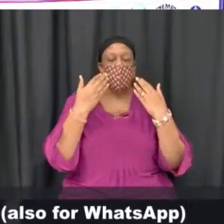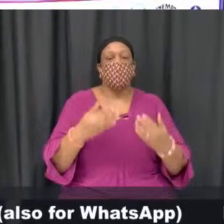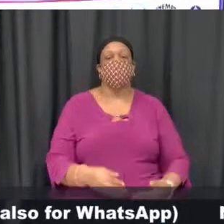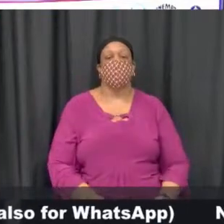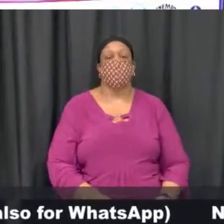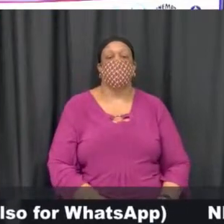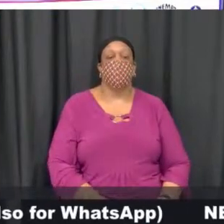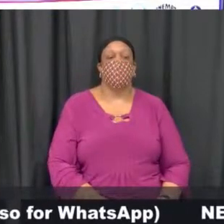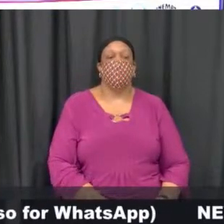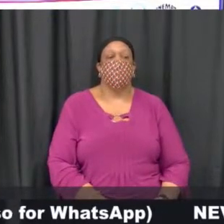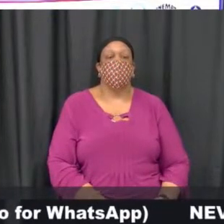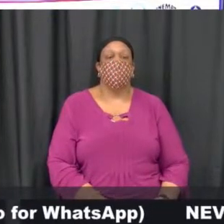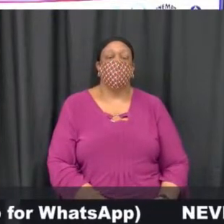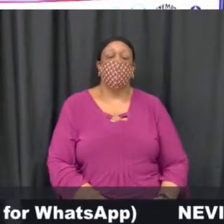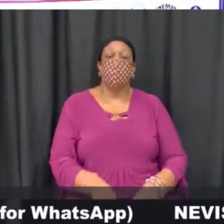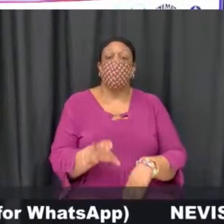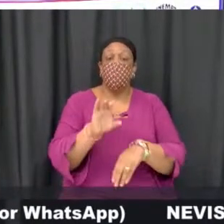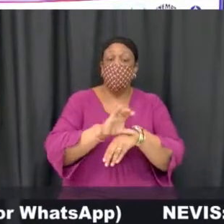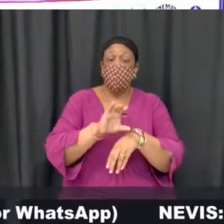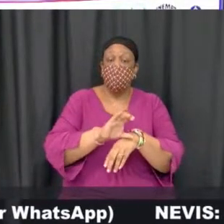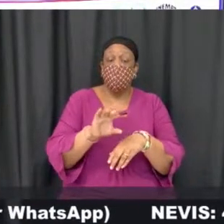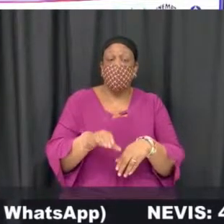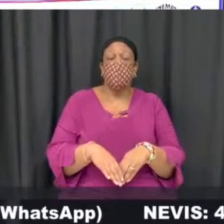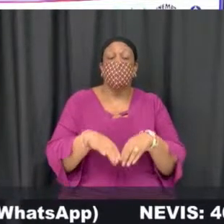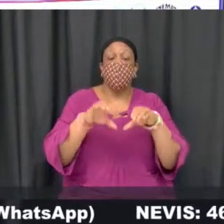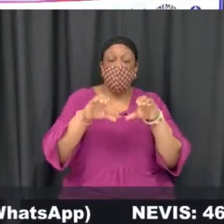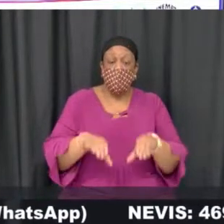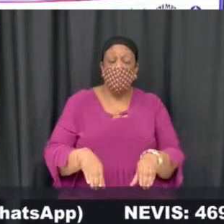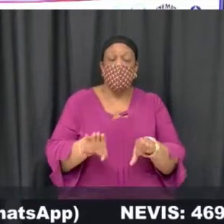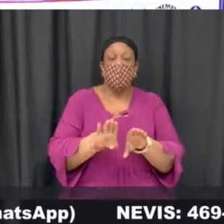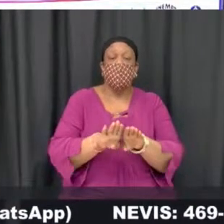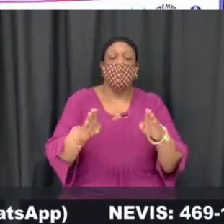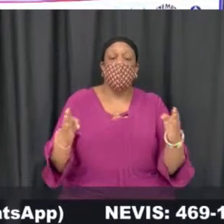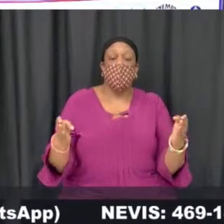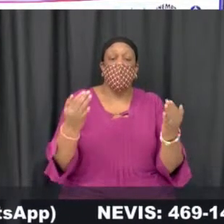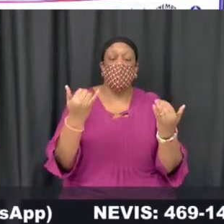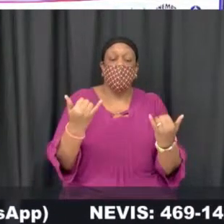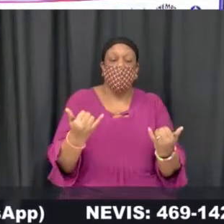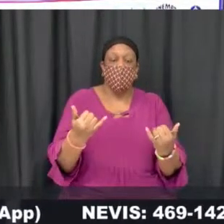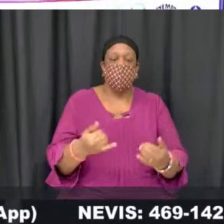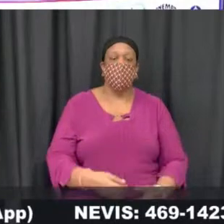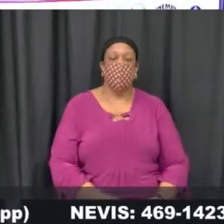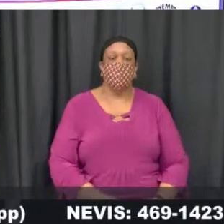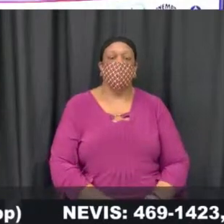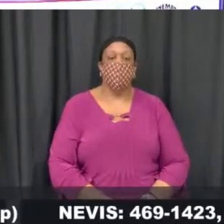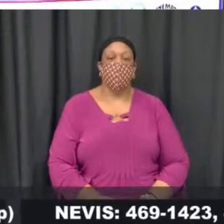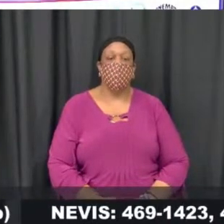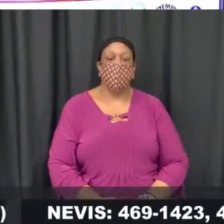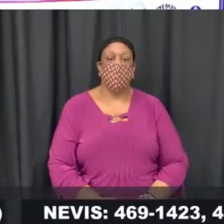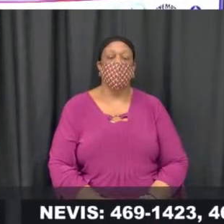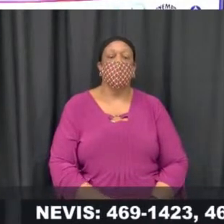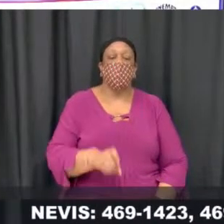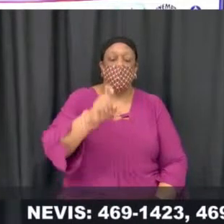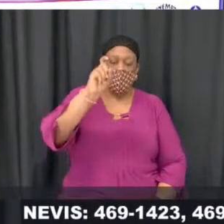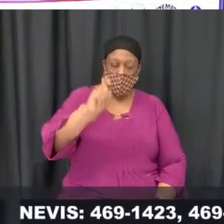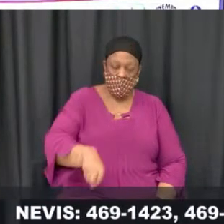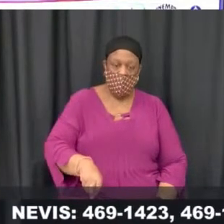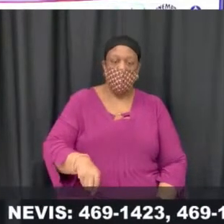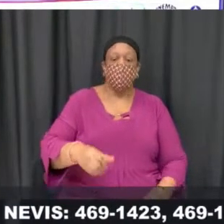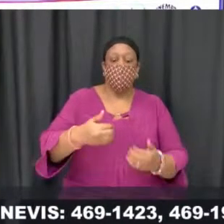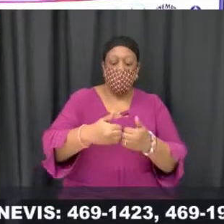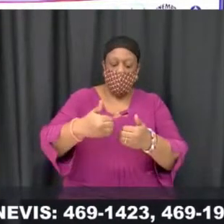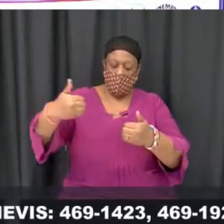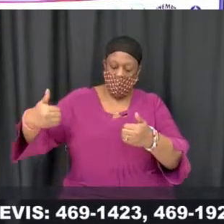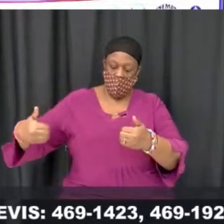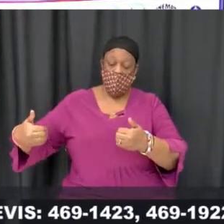Churches. All religious places of instructions or worship may open but are required to adhere to social